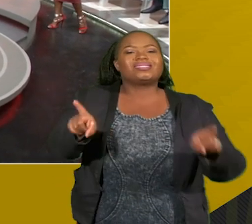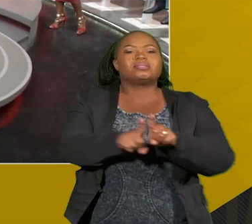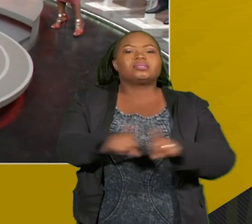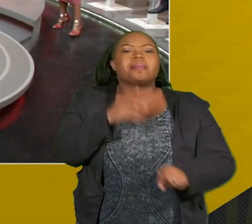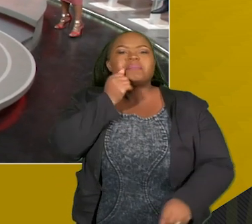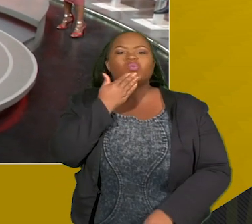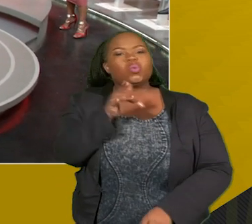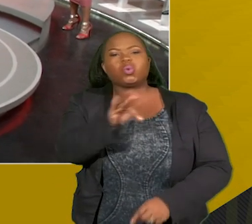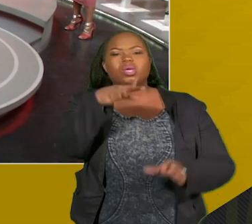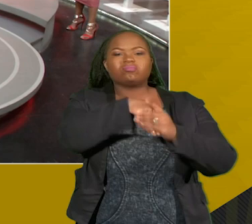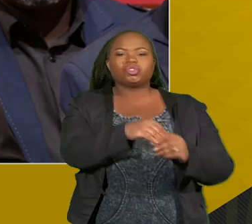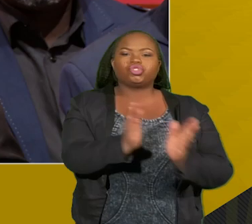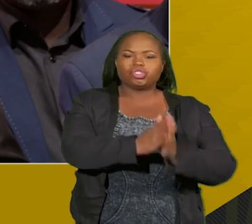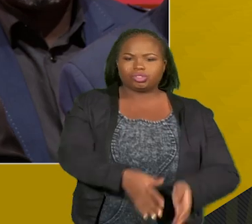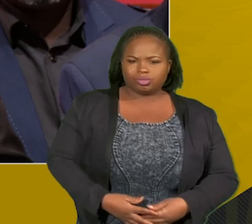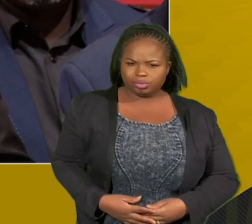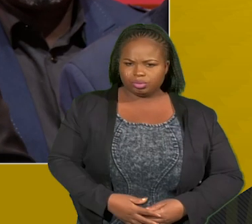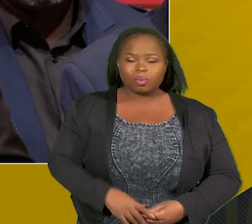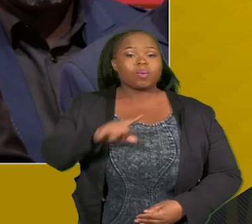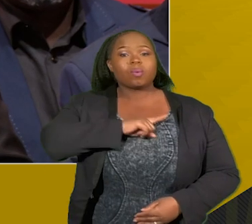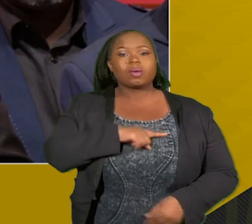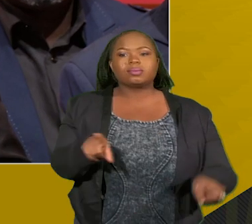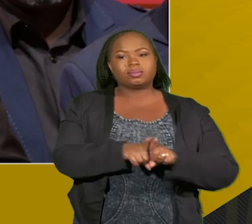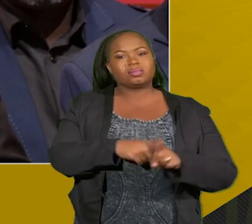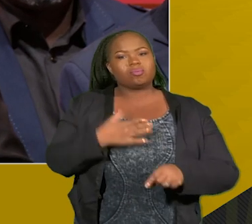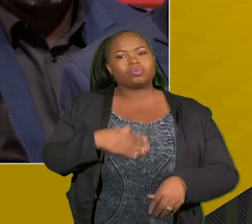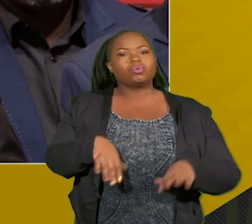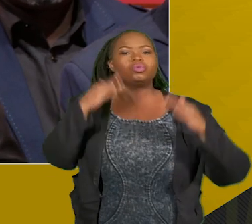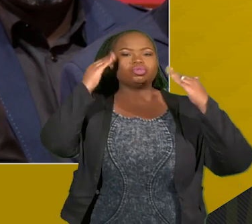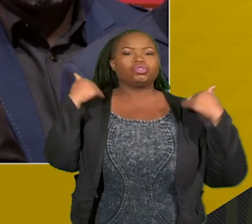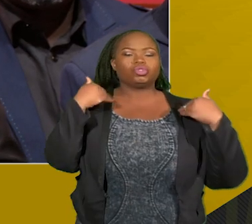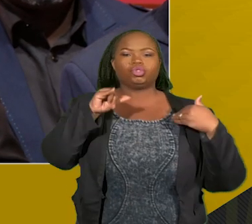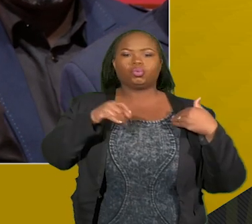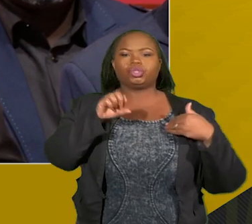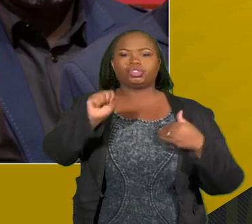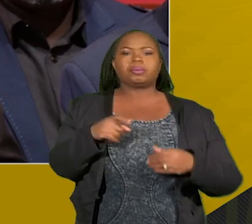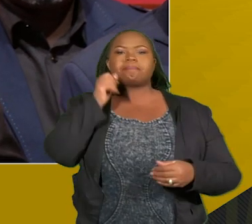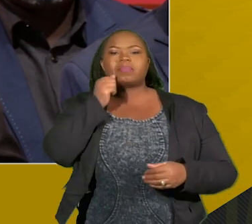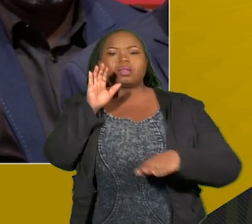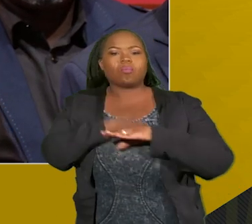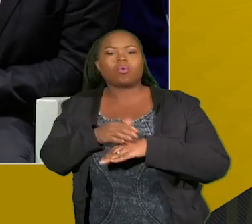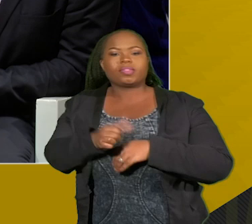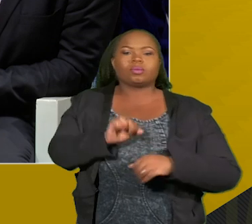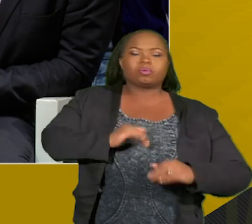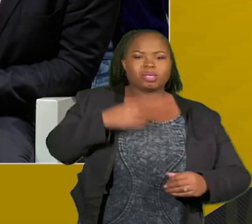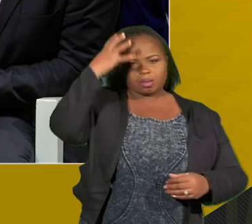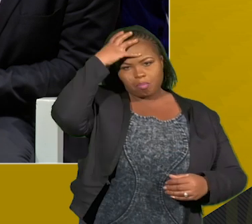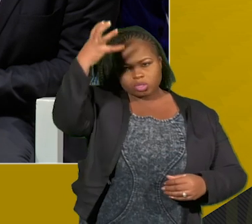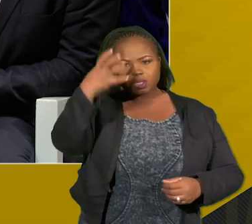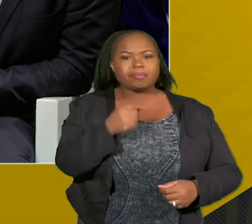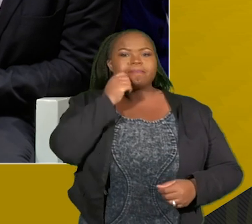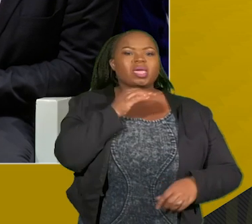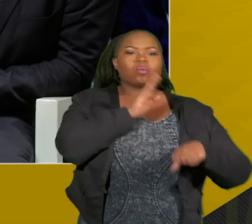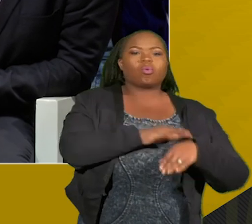same men who are not in the church. Mm. You go to Jewish men in the church more than women. Mm. You go to Muslim men in the